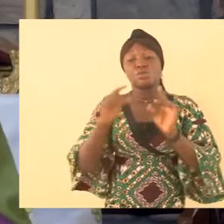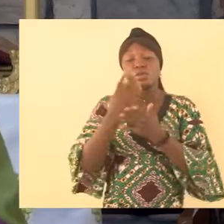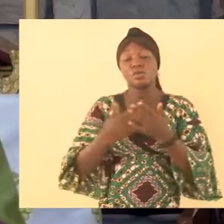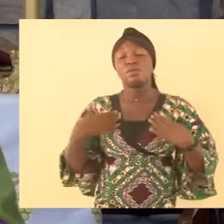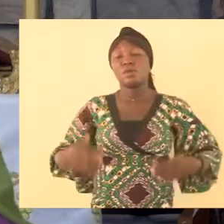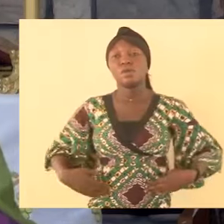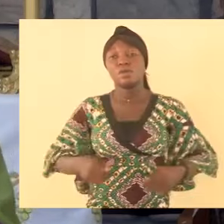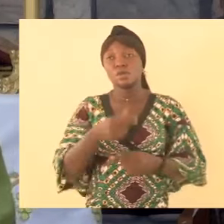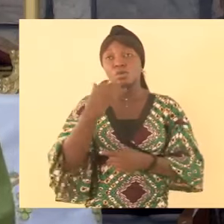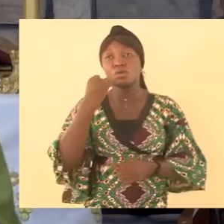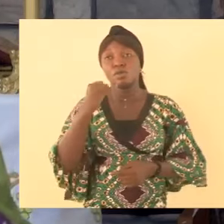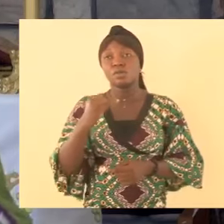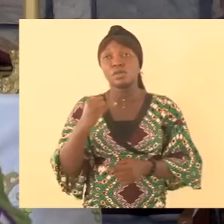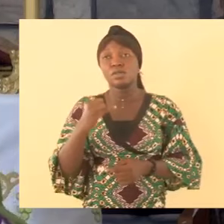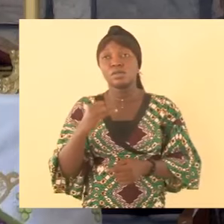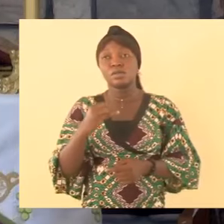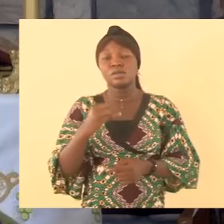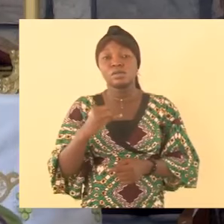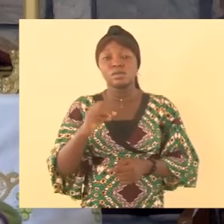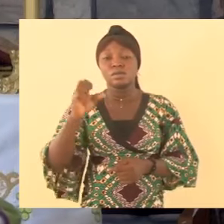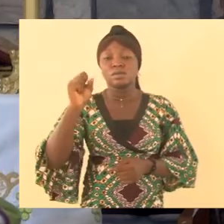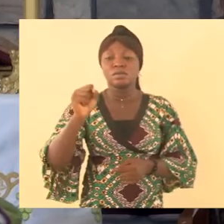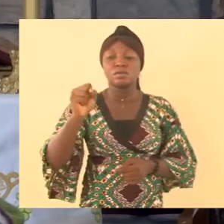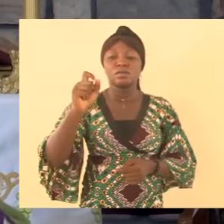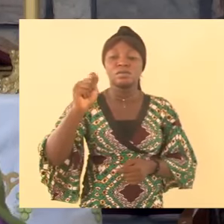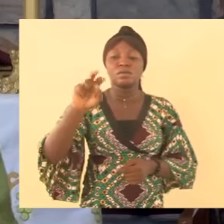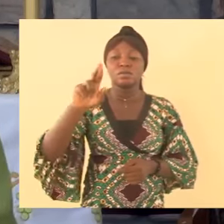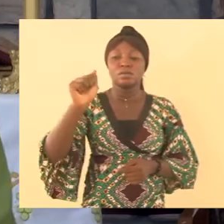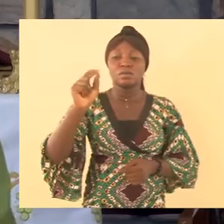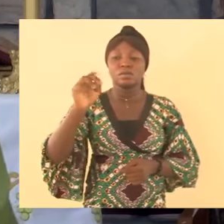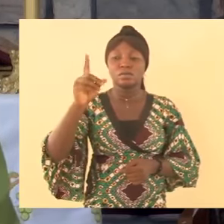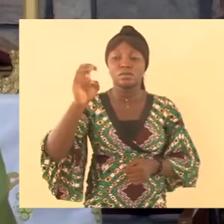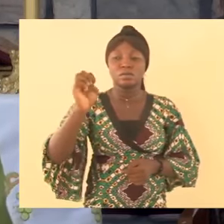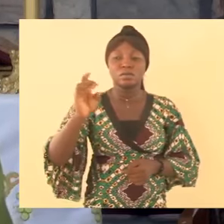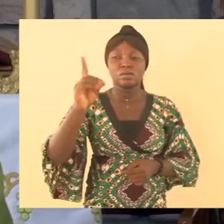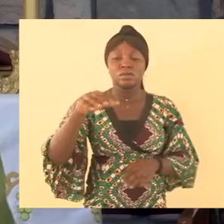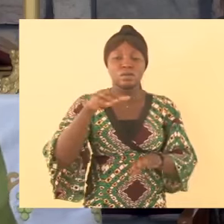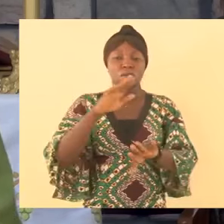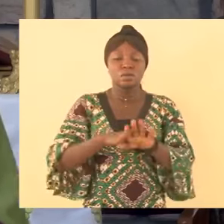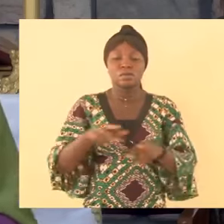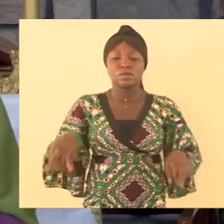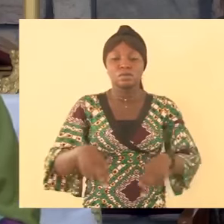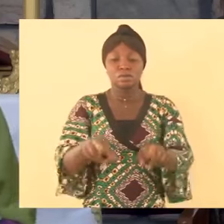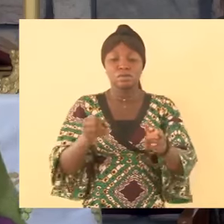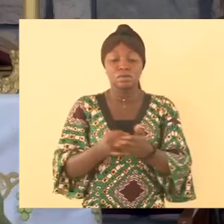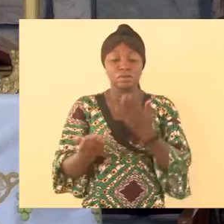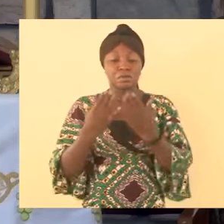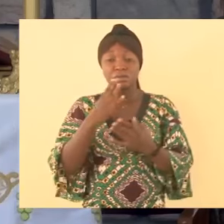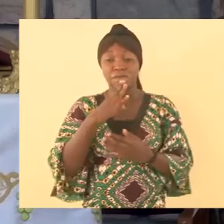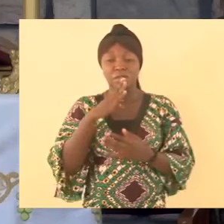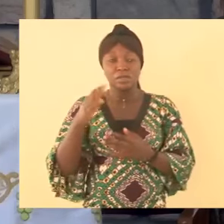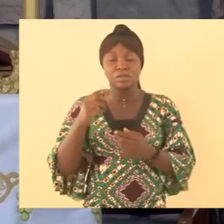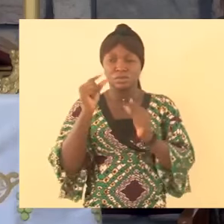to pick somebody who is stranded on the road. It may be a small thing, but because of the